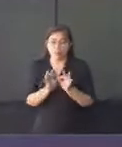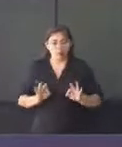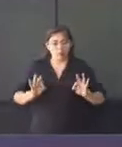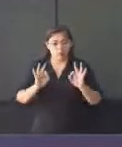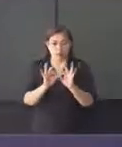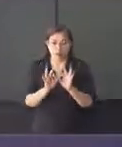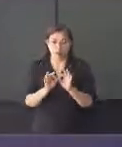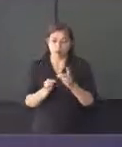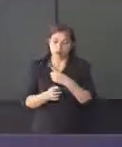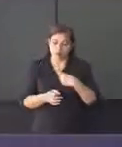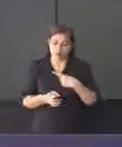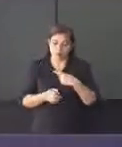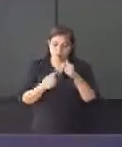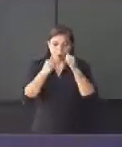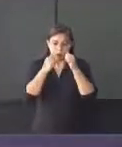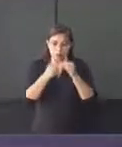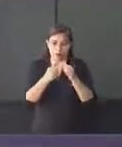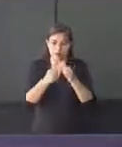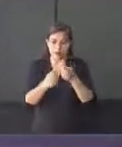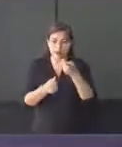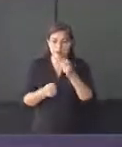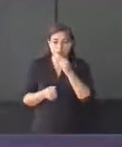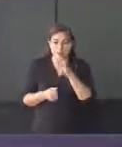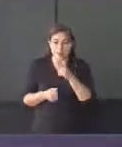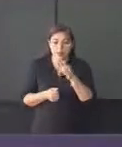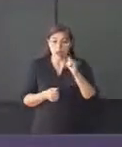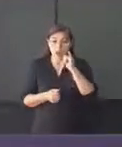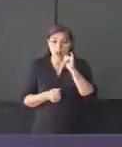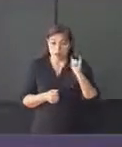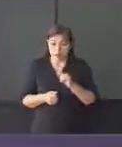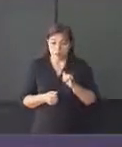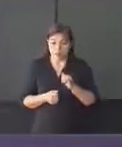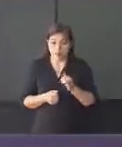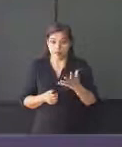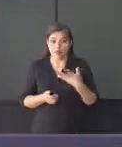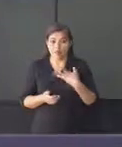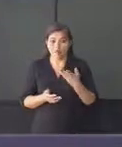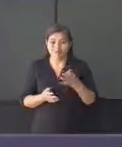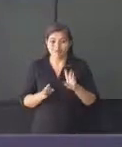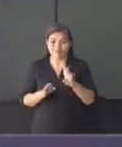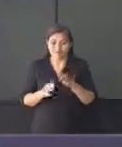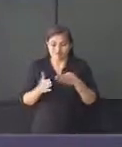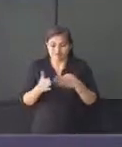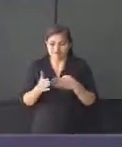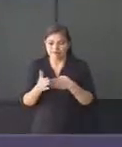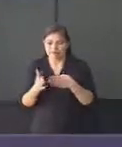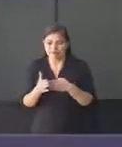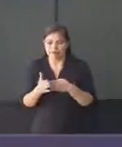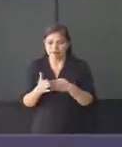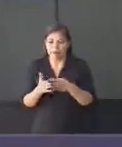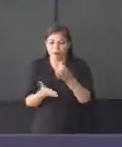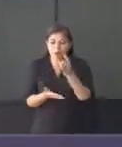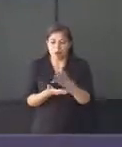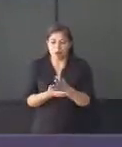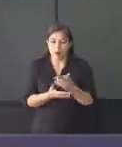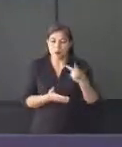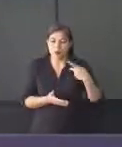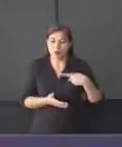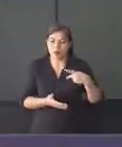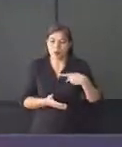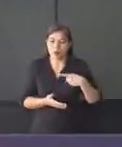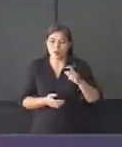first important thing that has to be considered is that reception in Italy is limited only